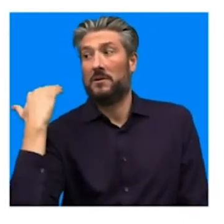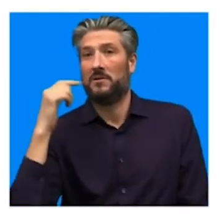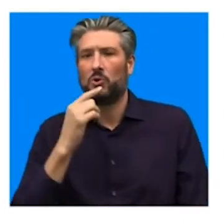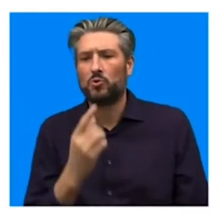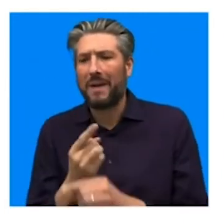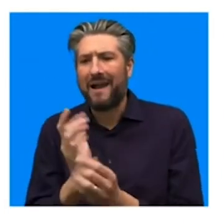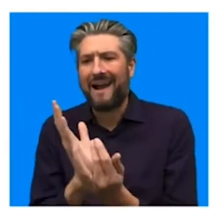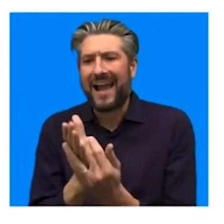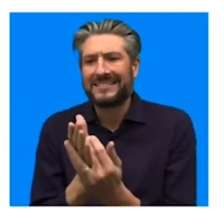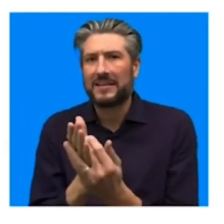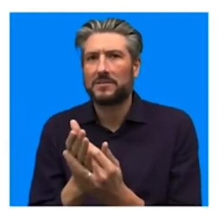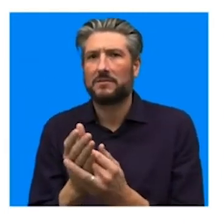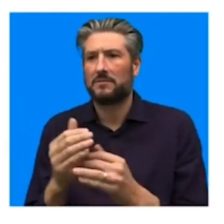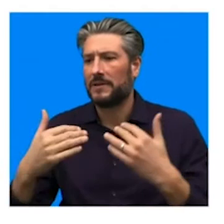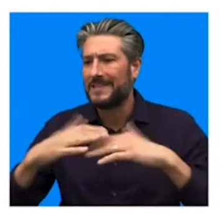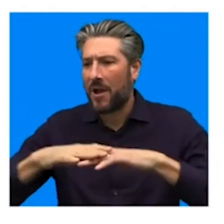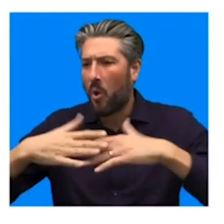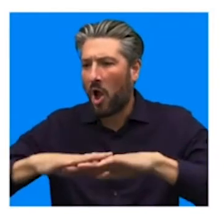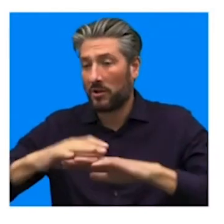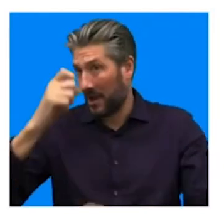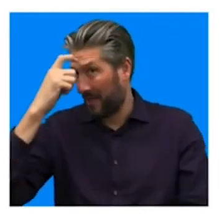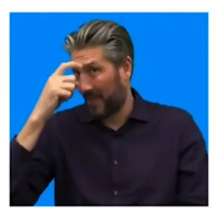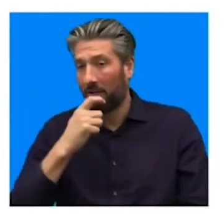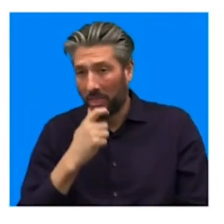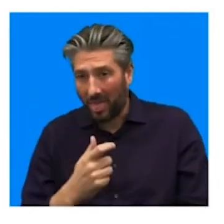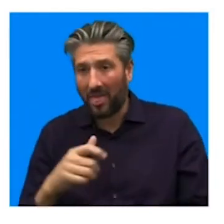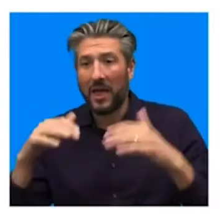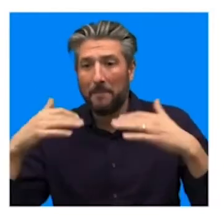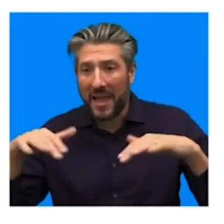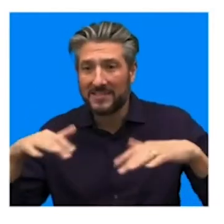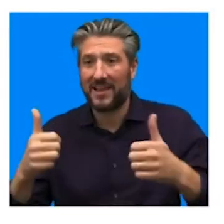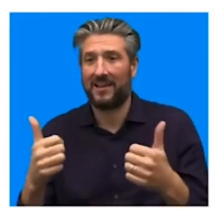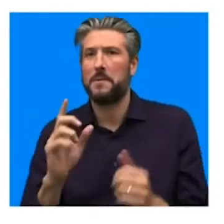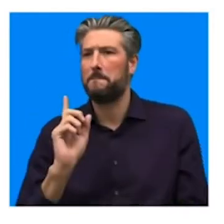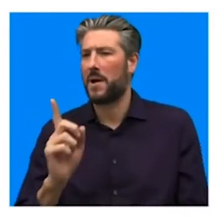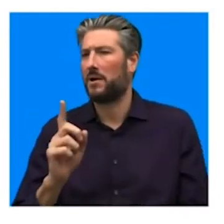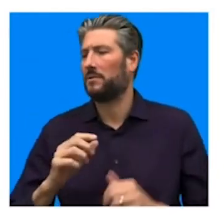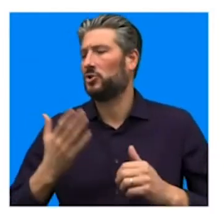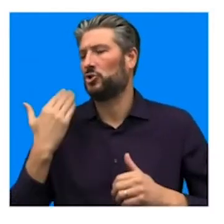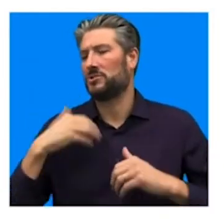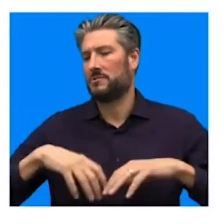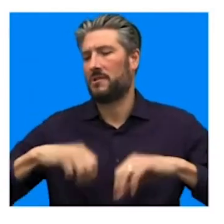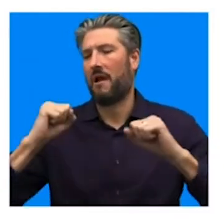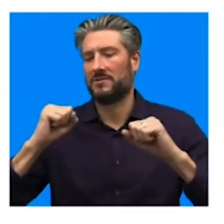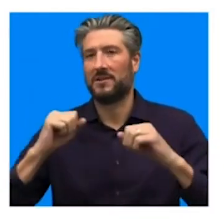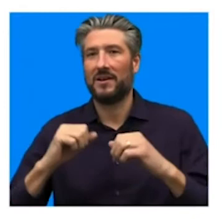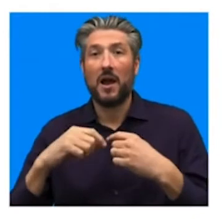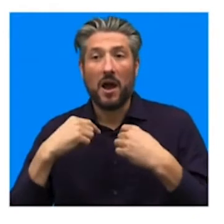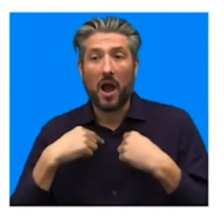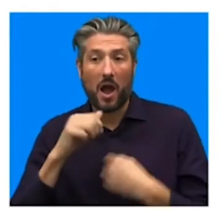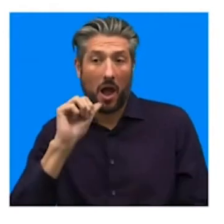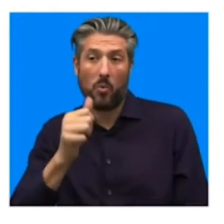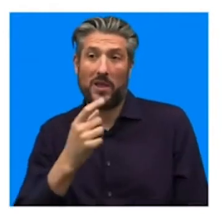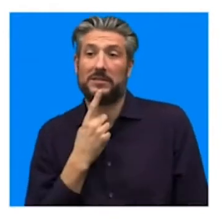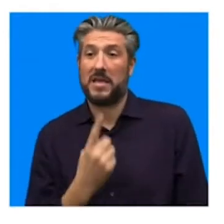is sounding amazing, and it's right at the beginning stages. I'm actually going to put my money where my mouth is and